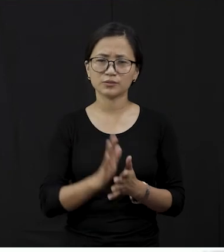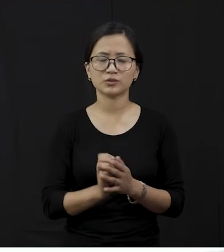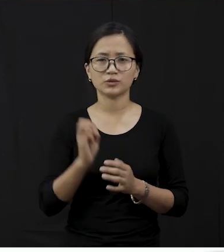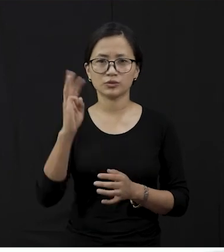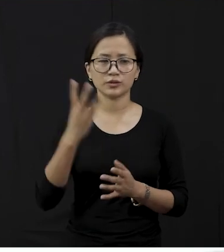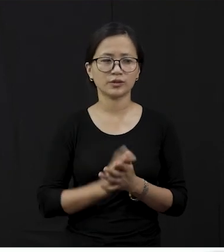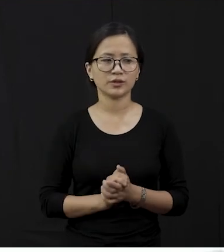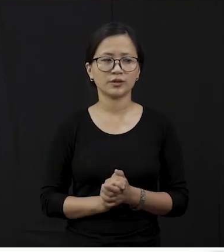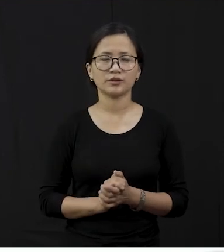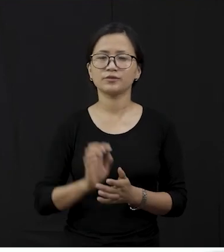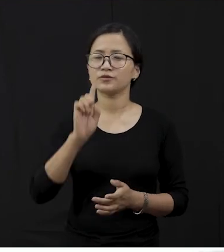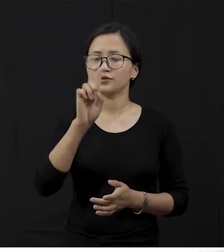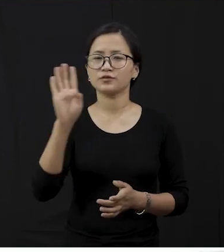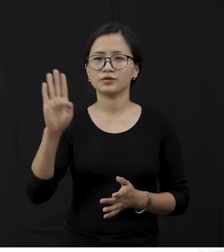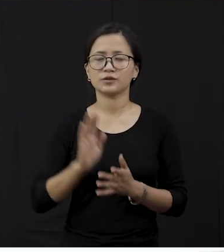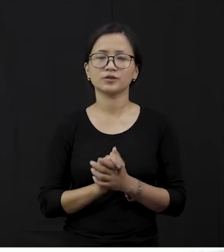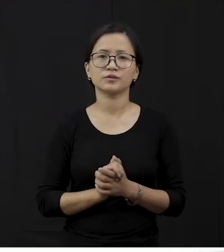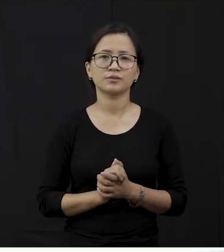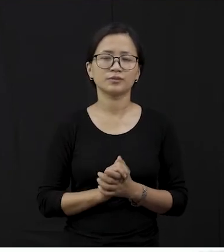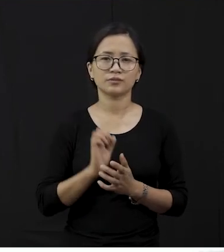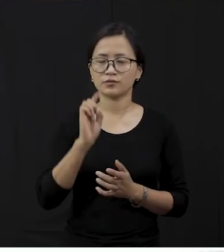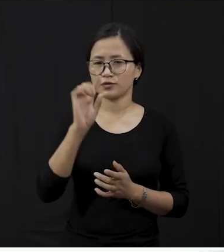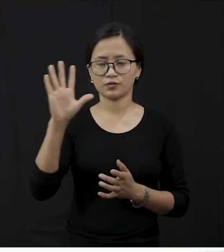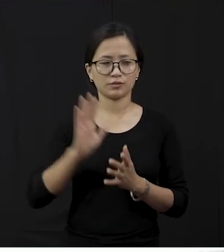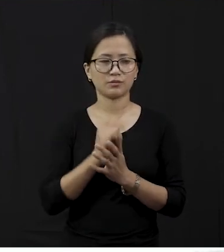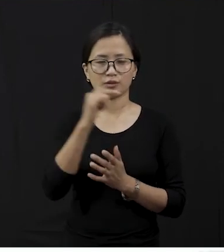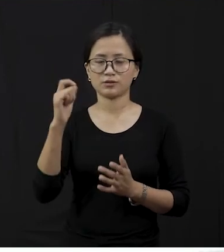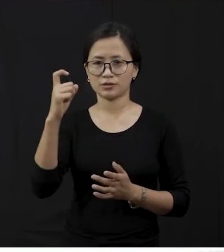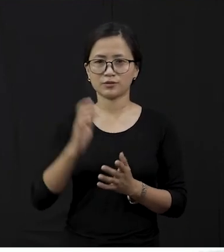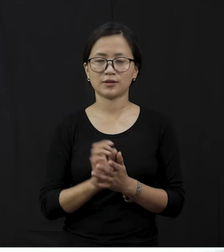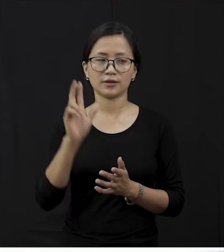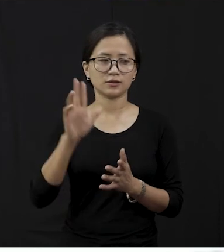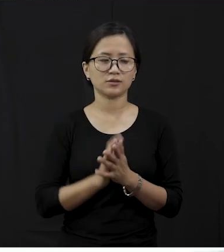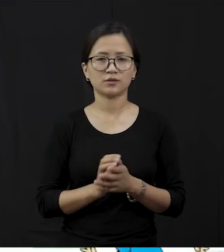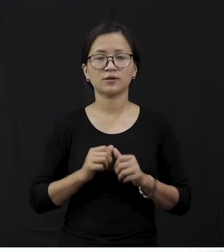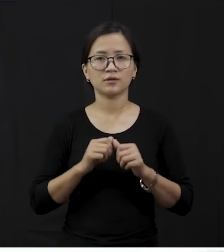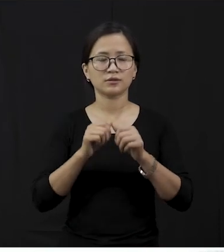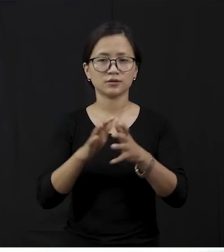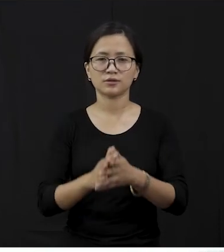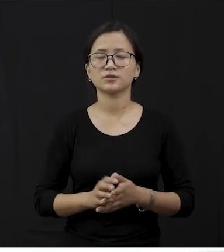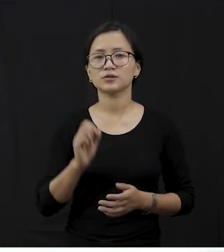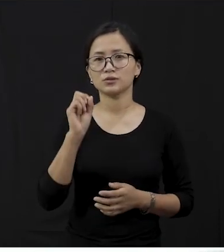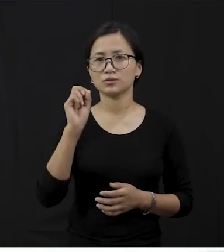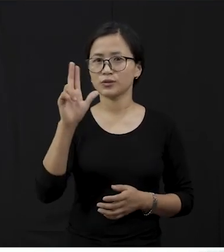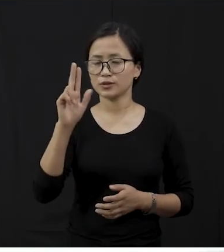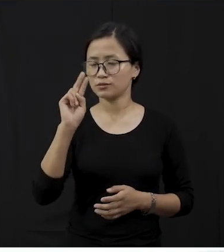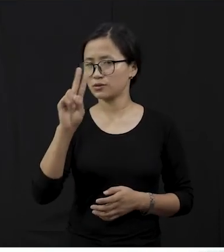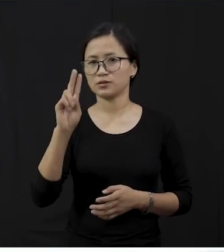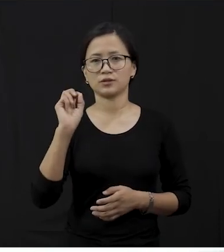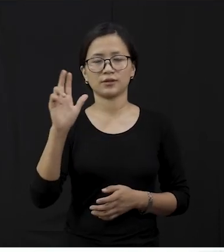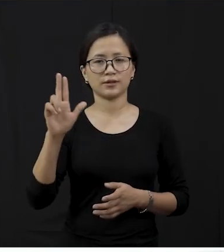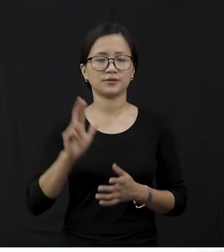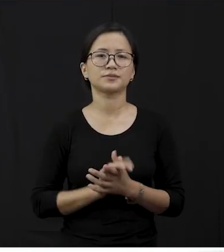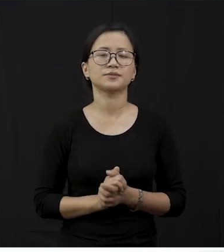minus 7 is 8. 3 minus 1 is 2. The answer is 28. Okay, then look here. Jack